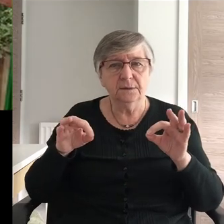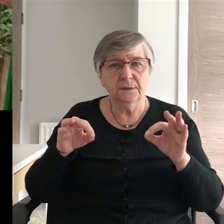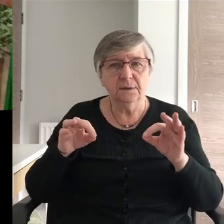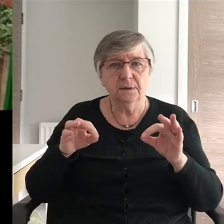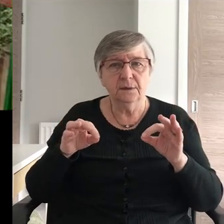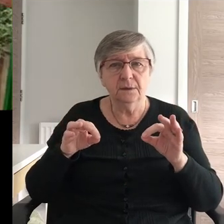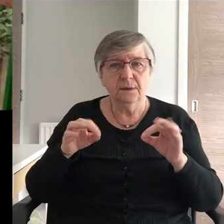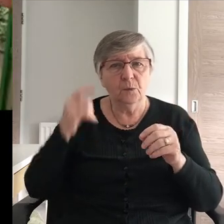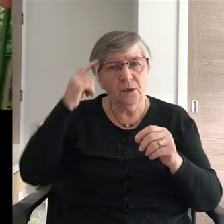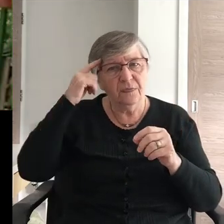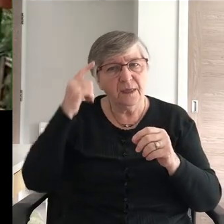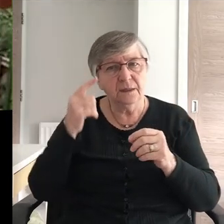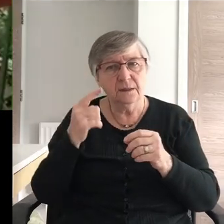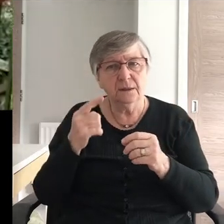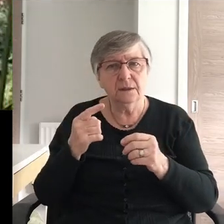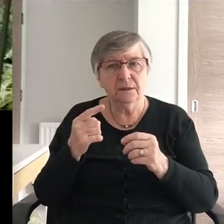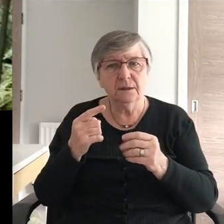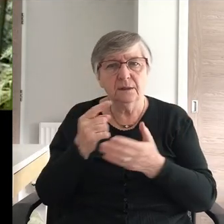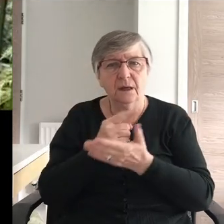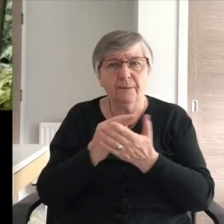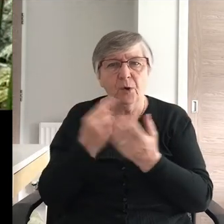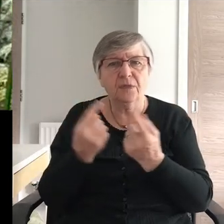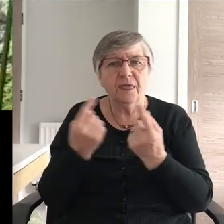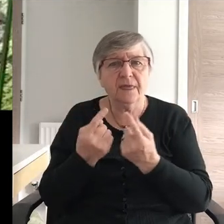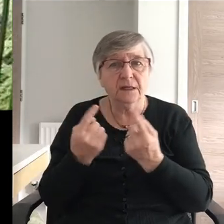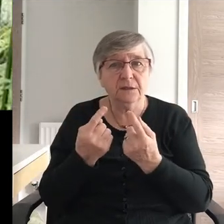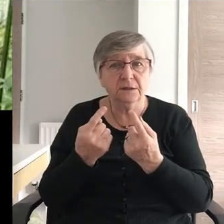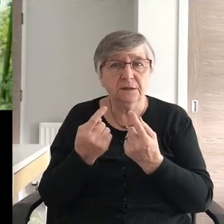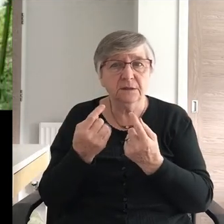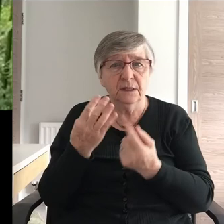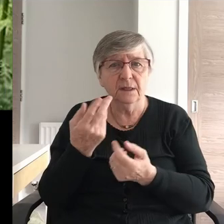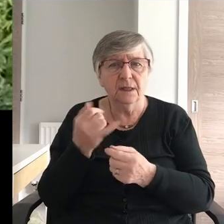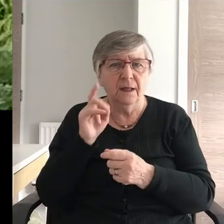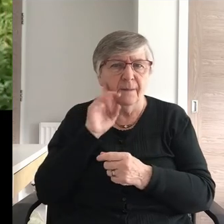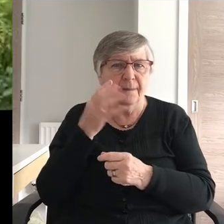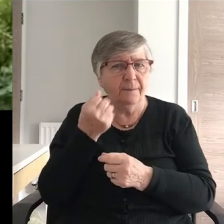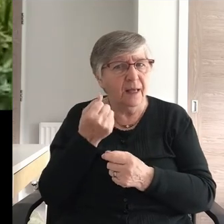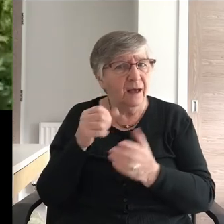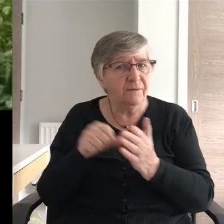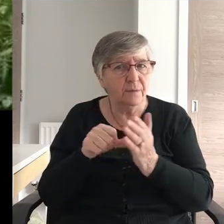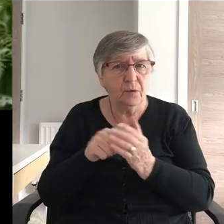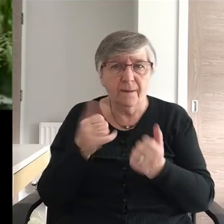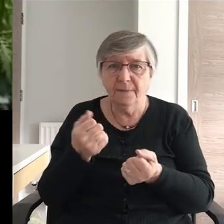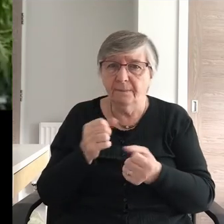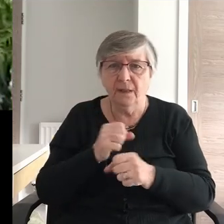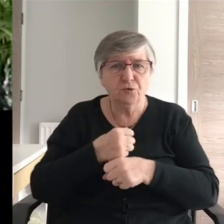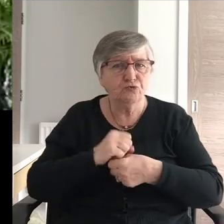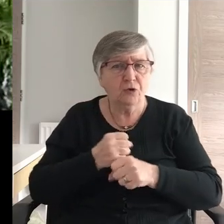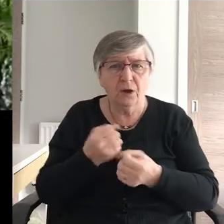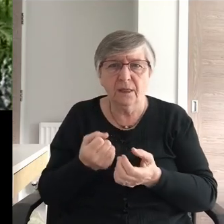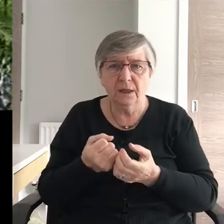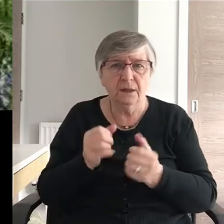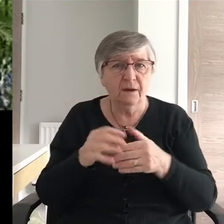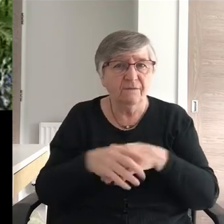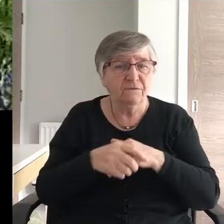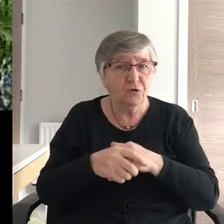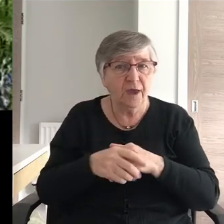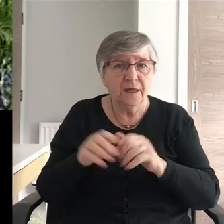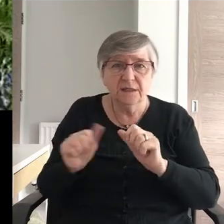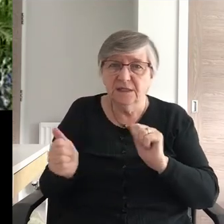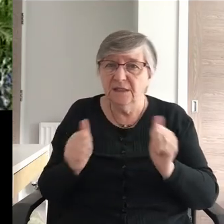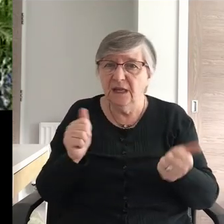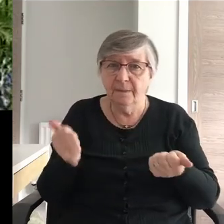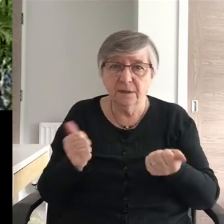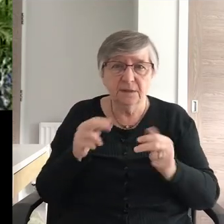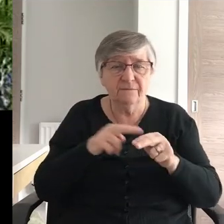quiet, we think of the things that people are facing and the people who are struggling at the moment, friends and